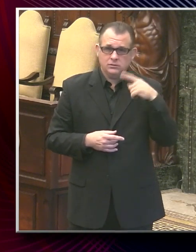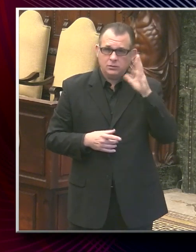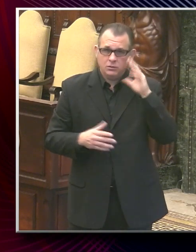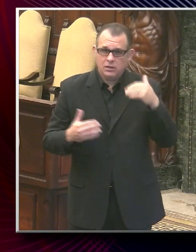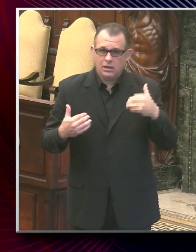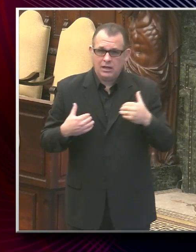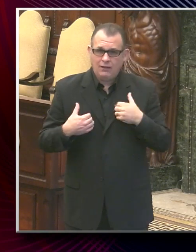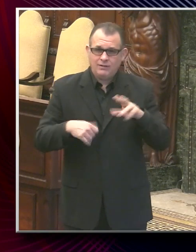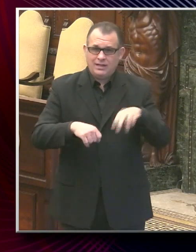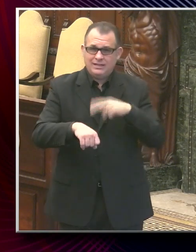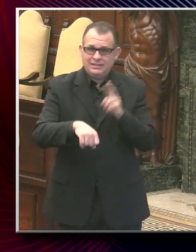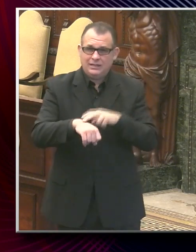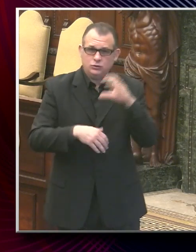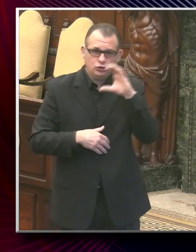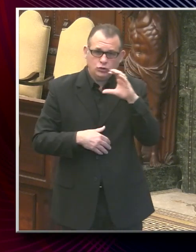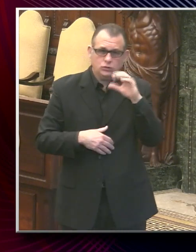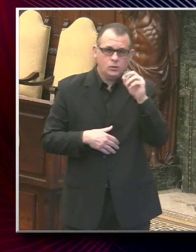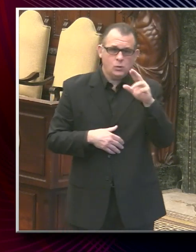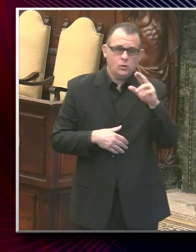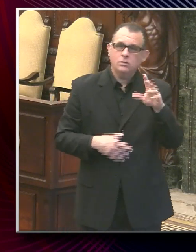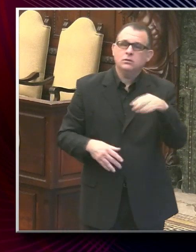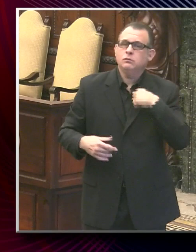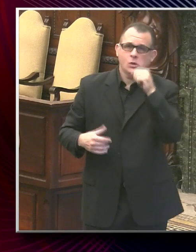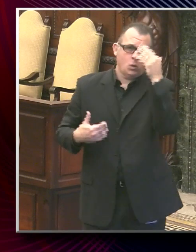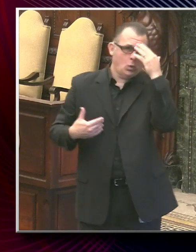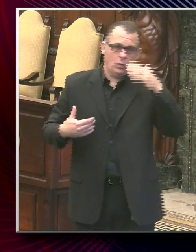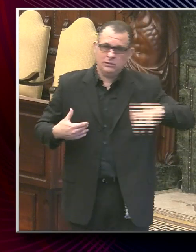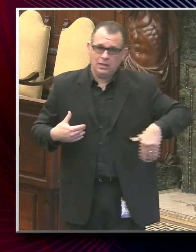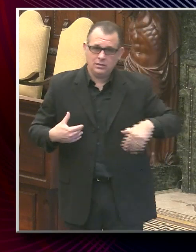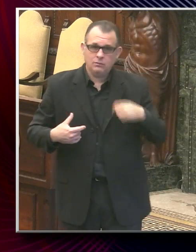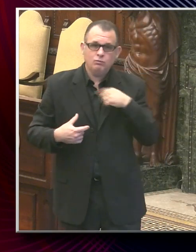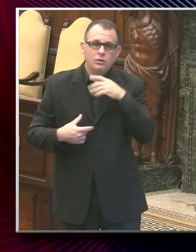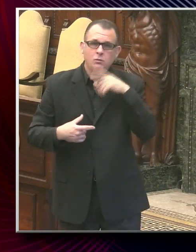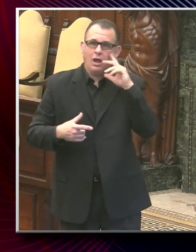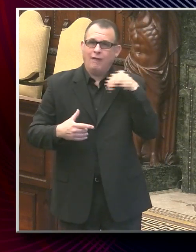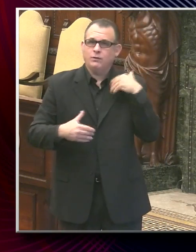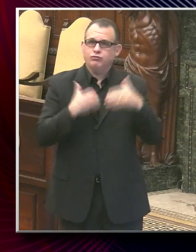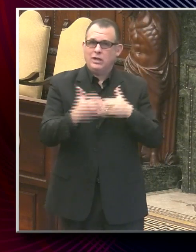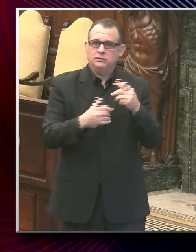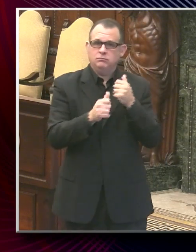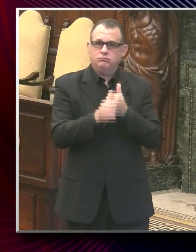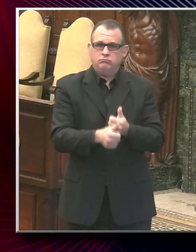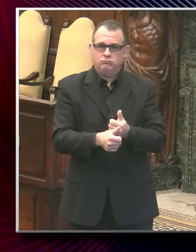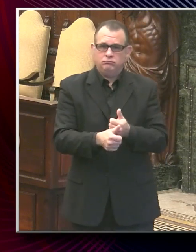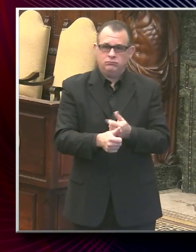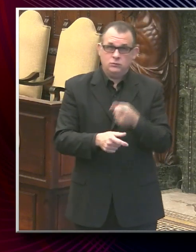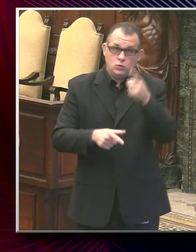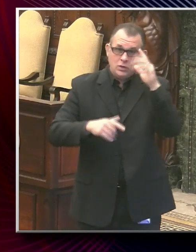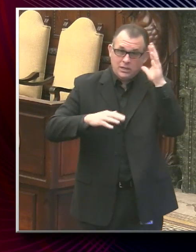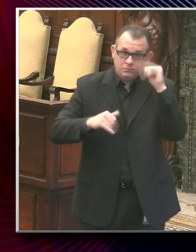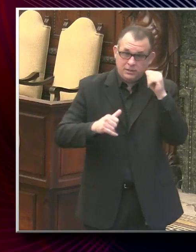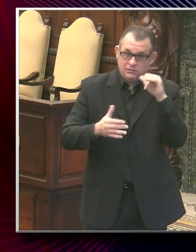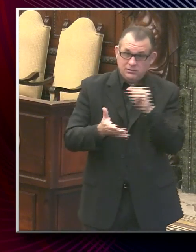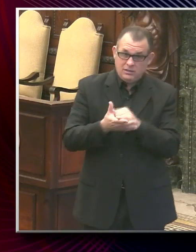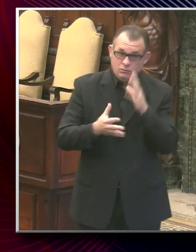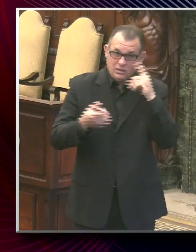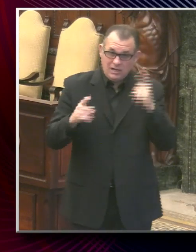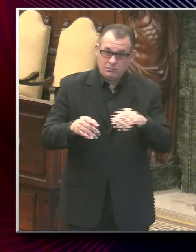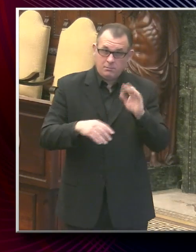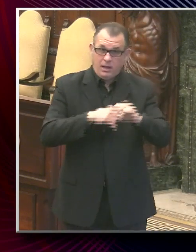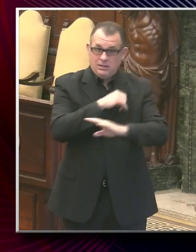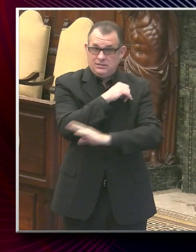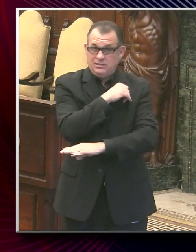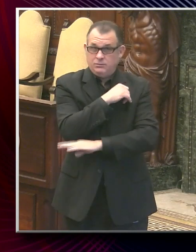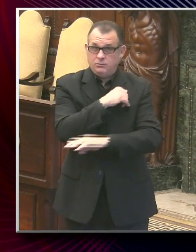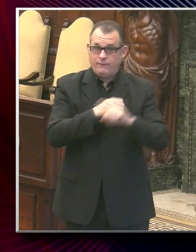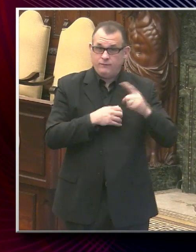search, or are you? I don't. We don't know yet. There'll be a search. There'll be a process. And do you expect it to be completed by September 1st, or would